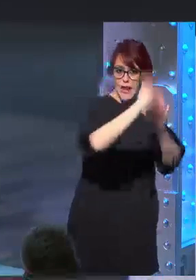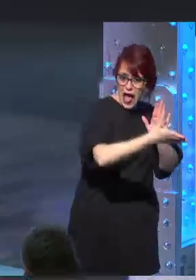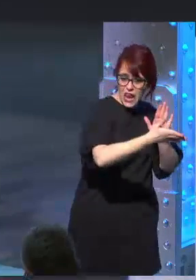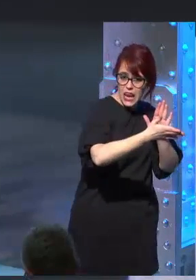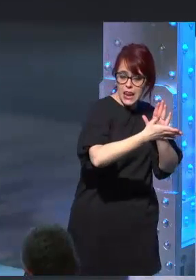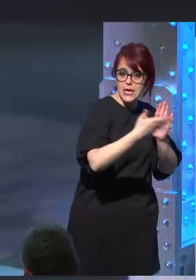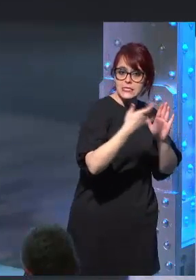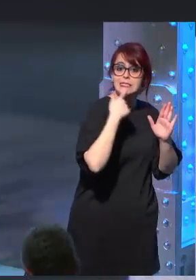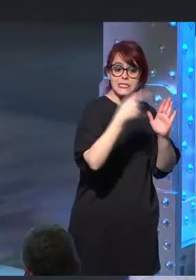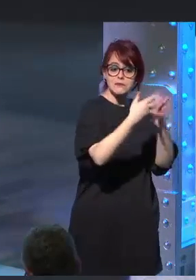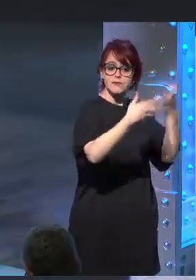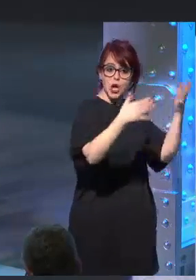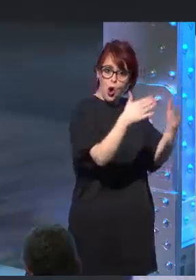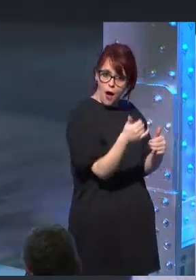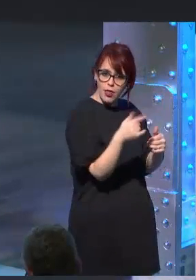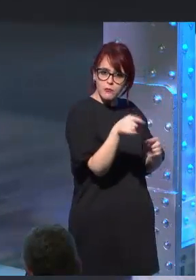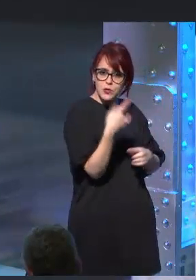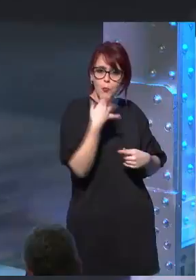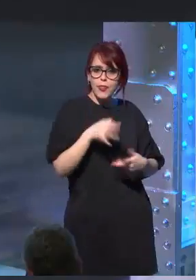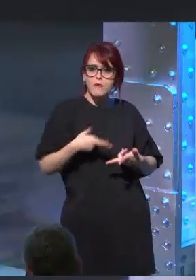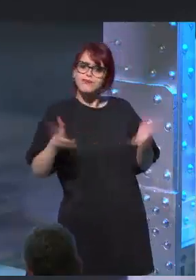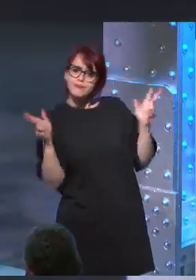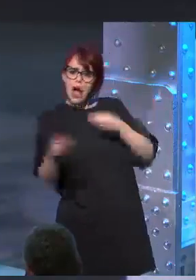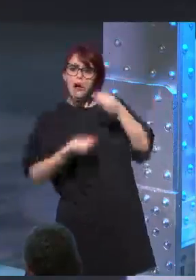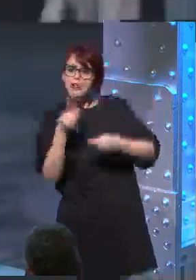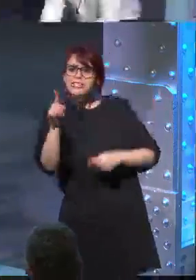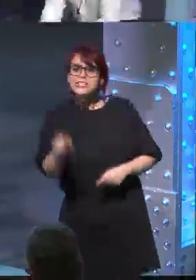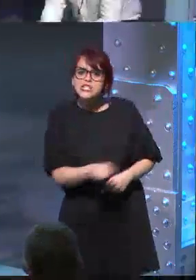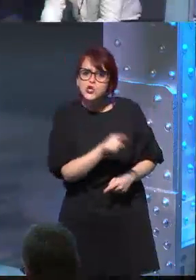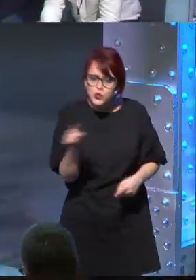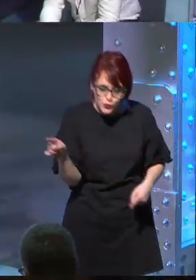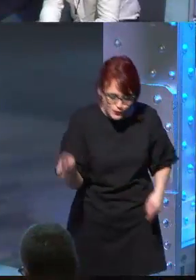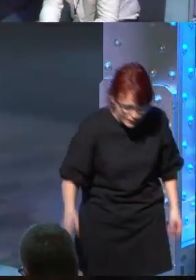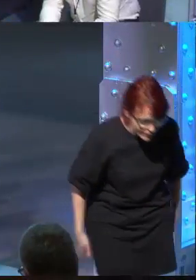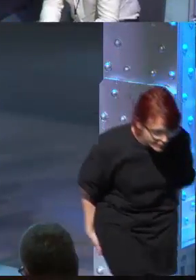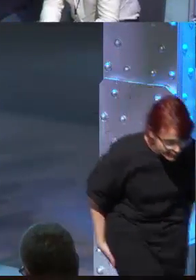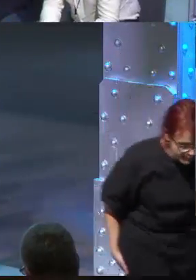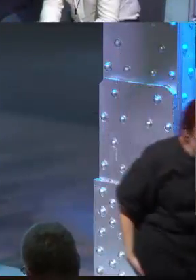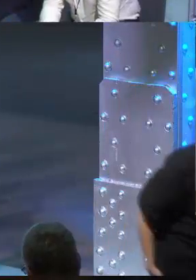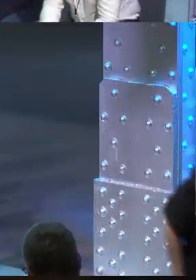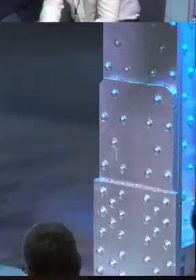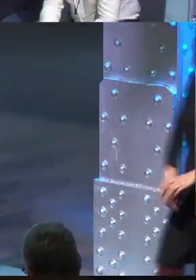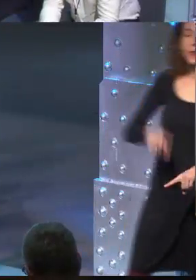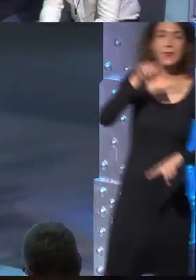whatever is not in the criminal code can be done and that is okay? Well,